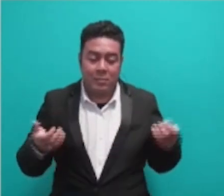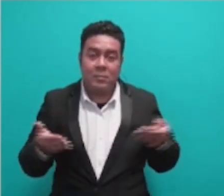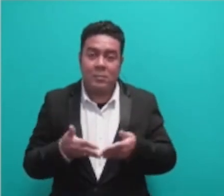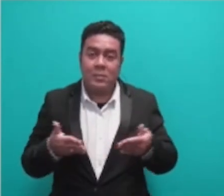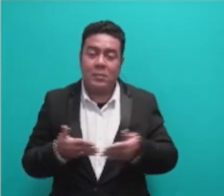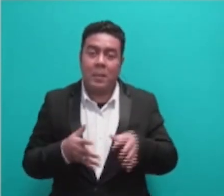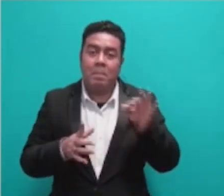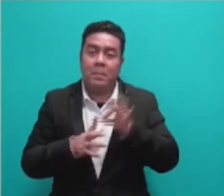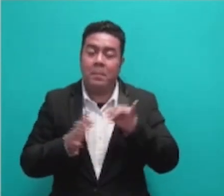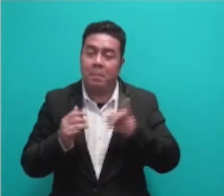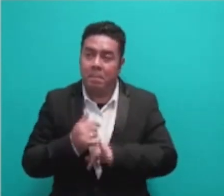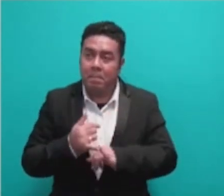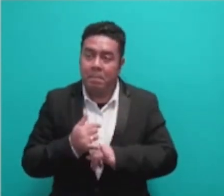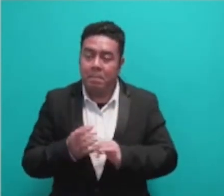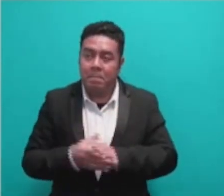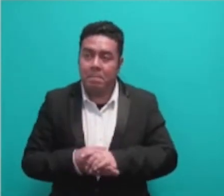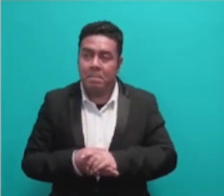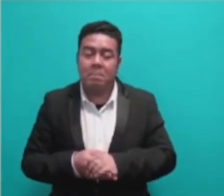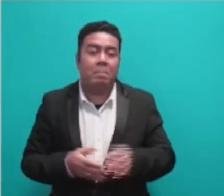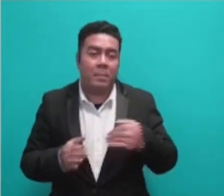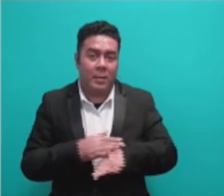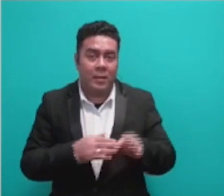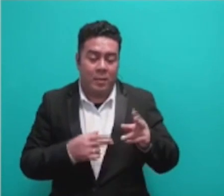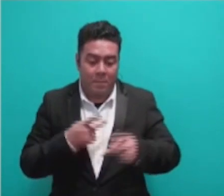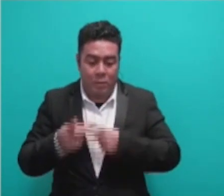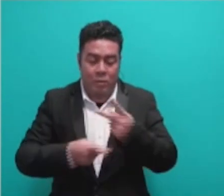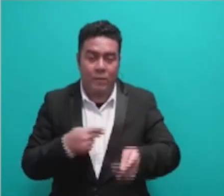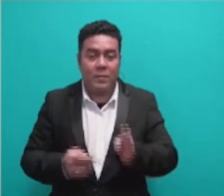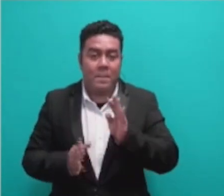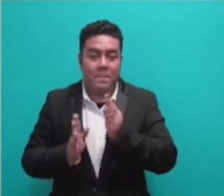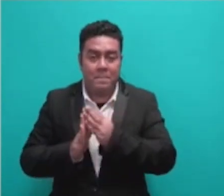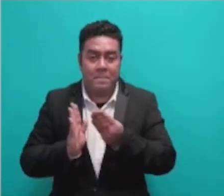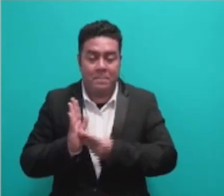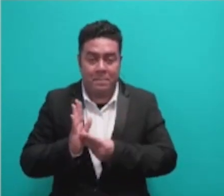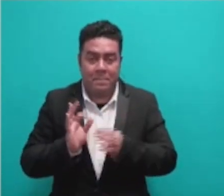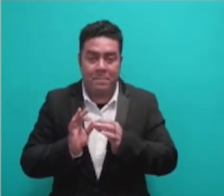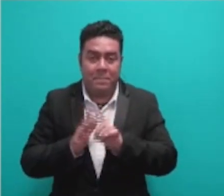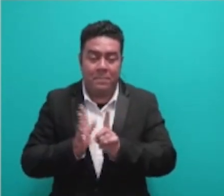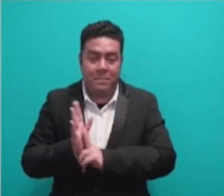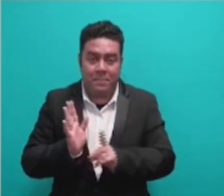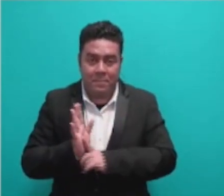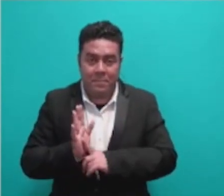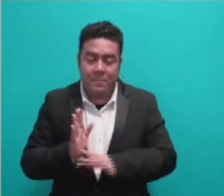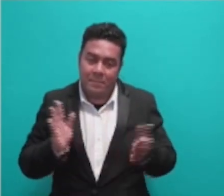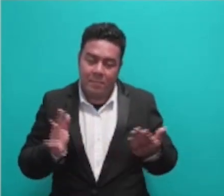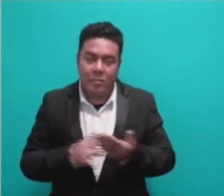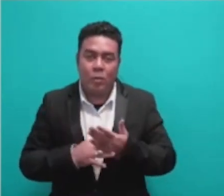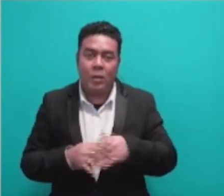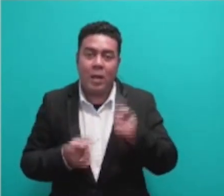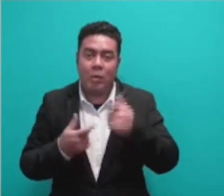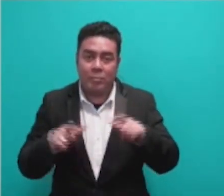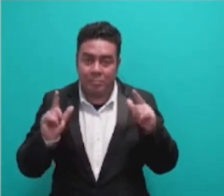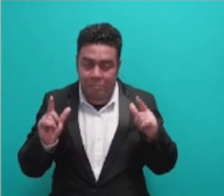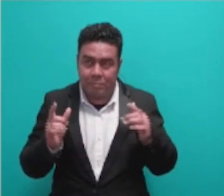permanent secretary at the end in the procedures of a bill that comes through concerning iTaukei that comes through the Council